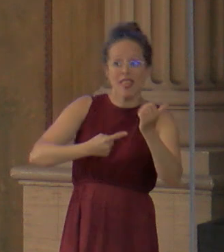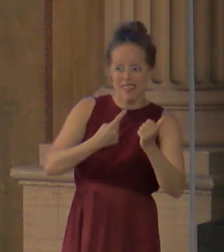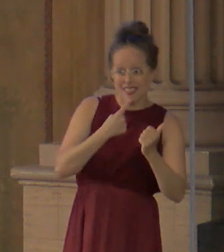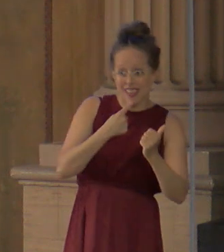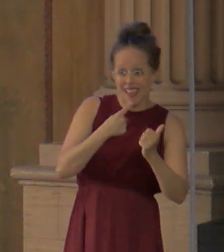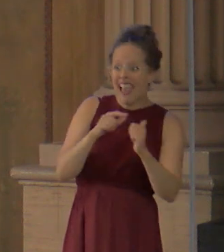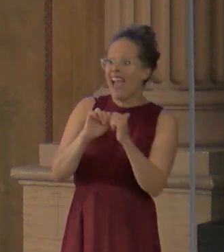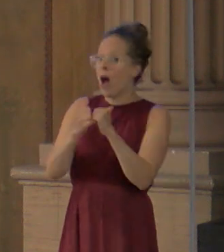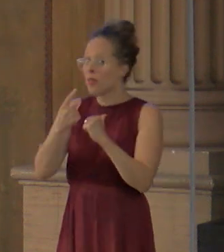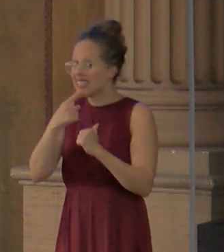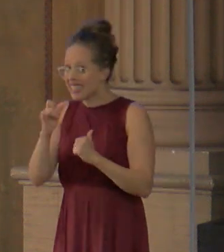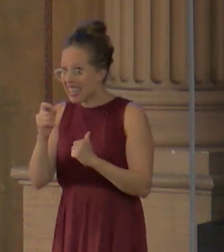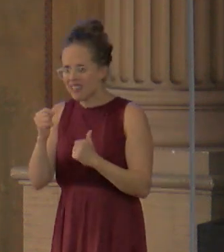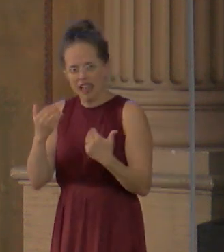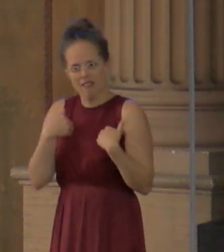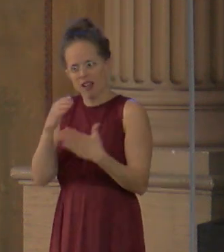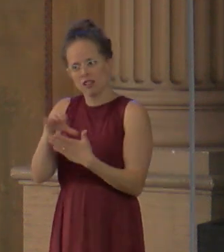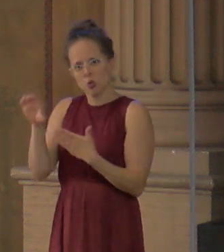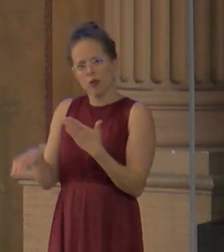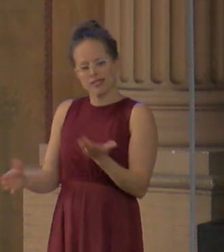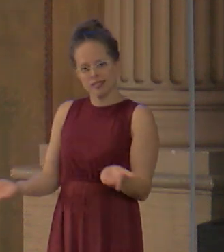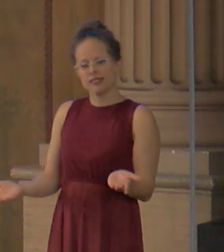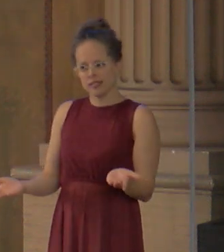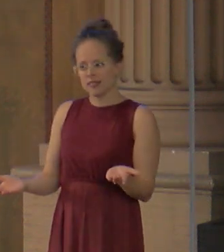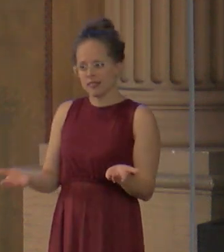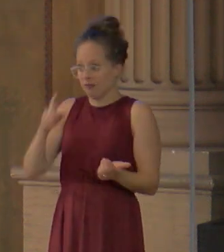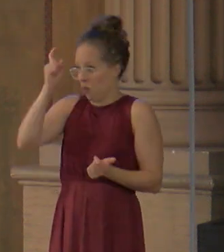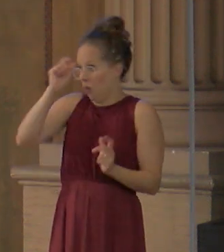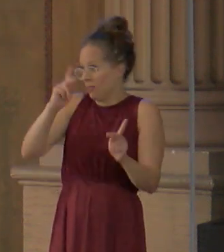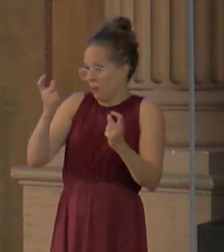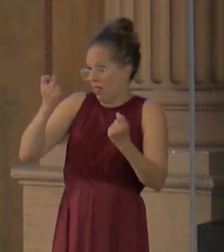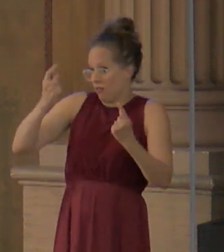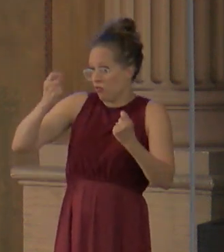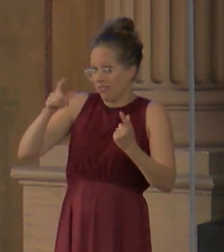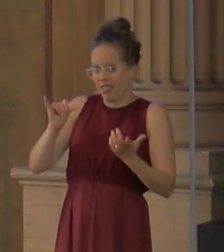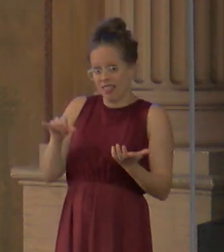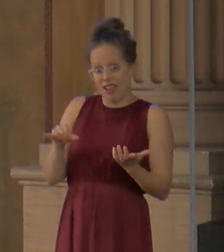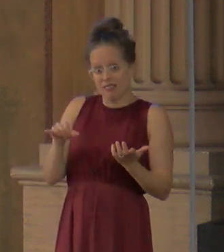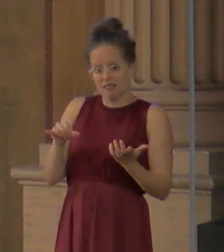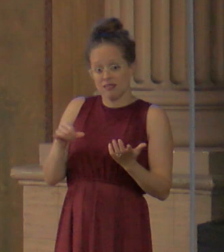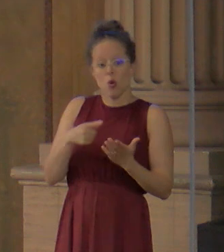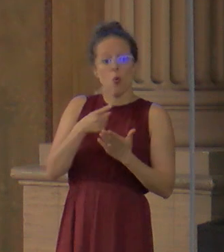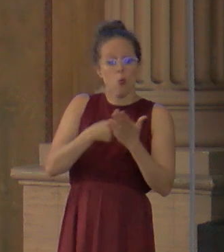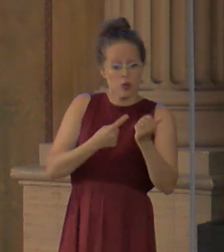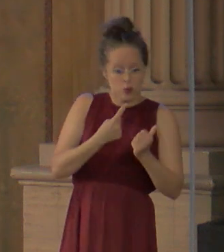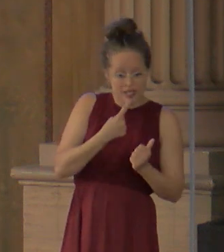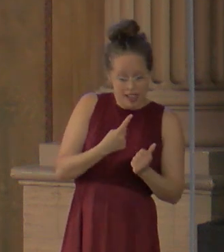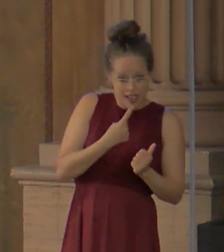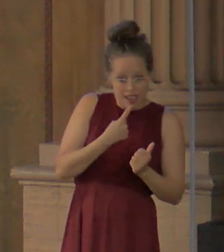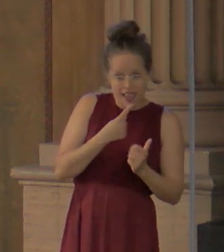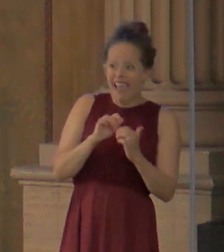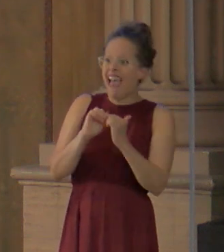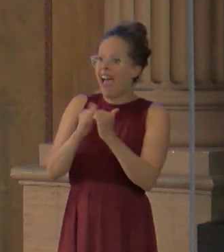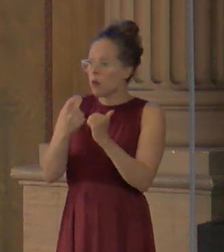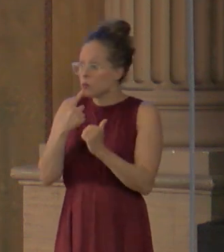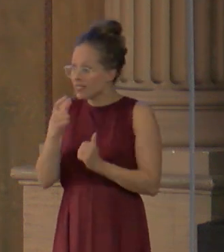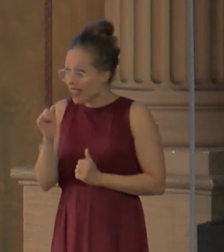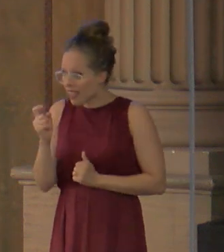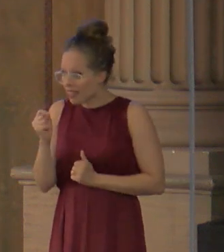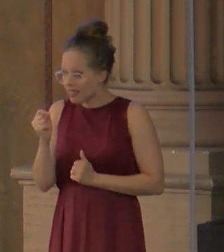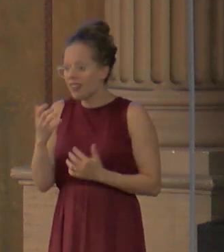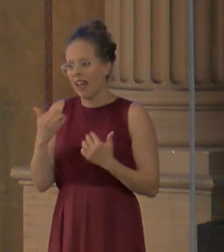tremendous consequences. Wise people just understand that what we say and how we say it has huge